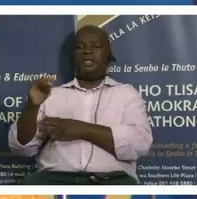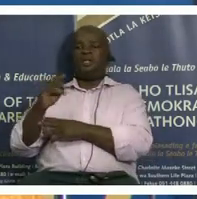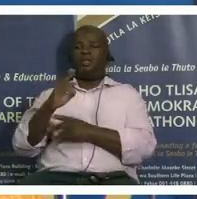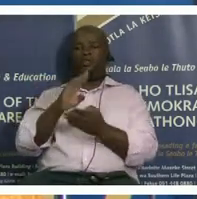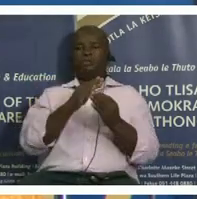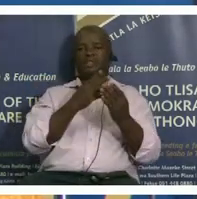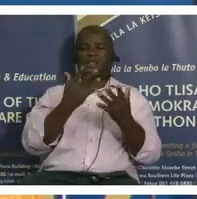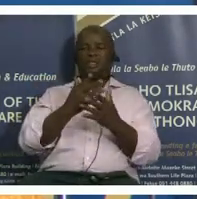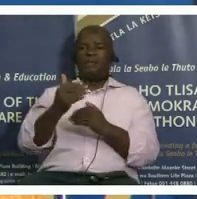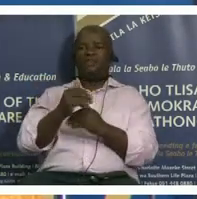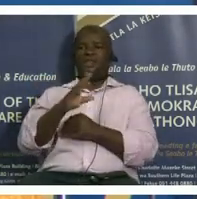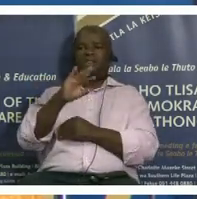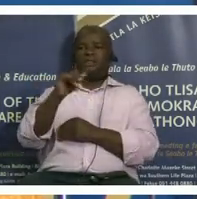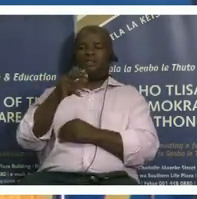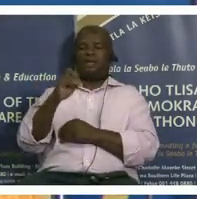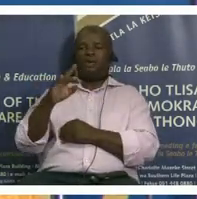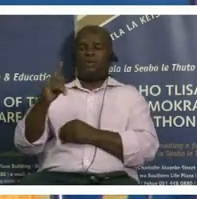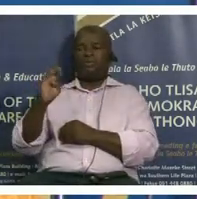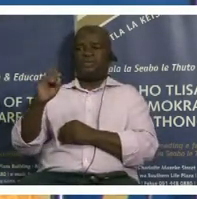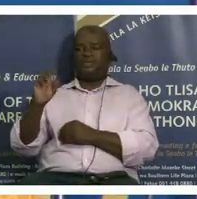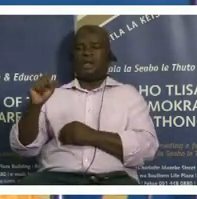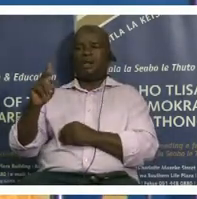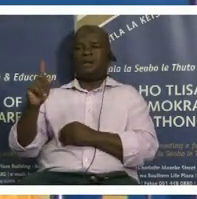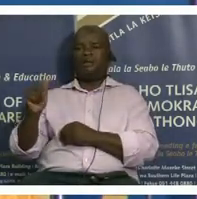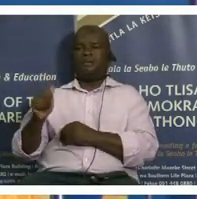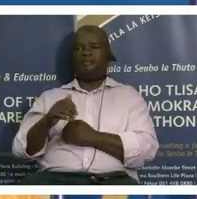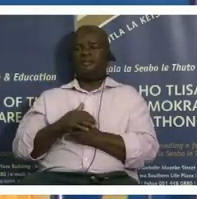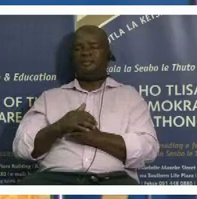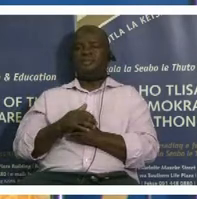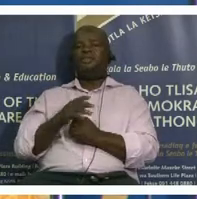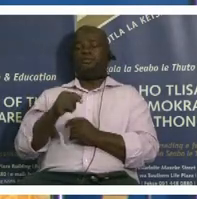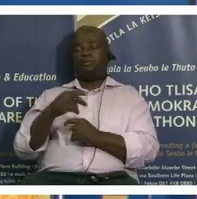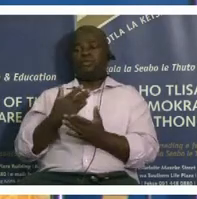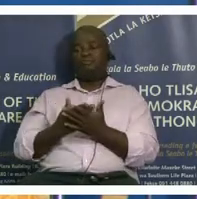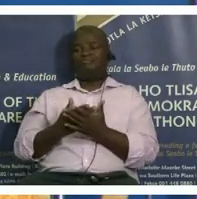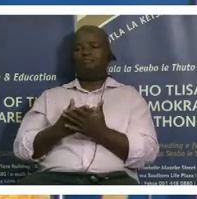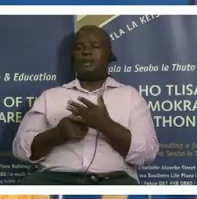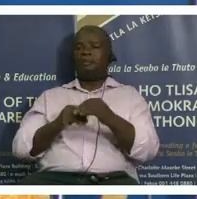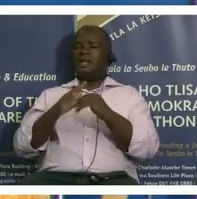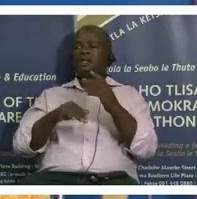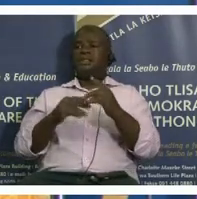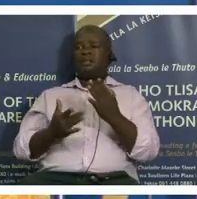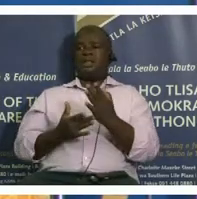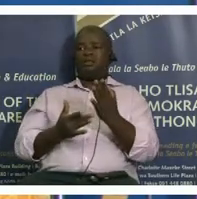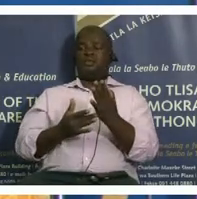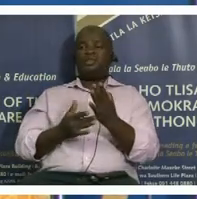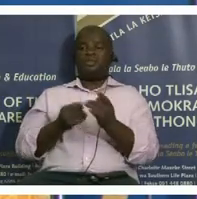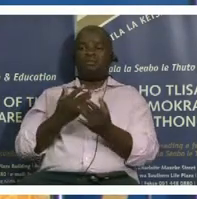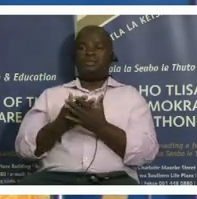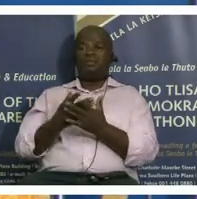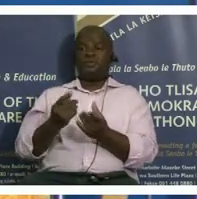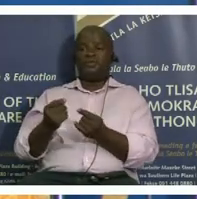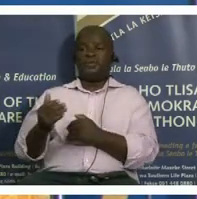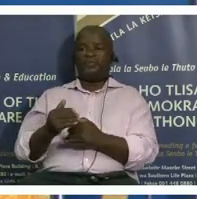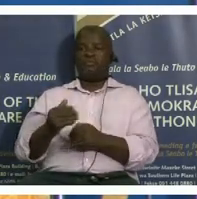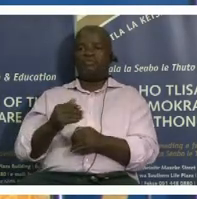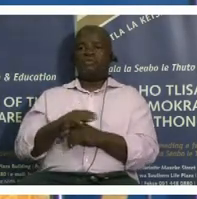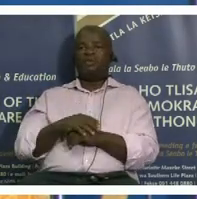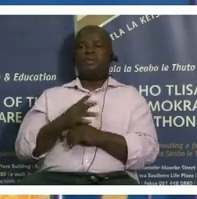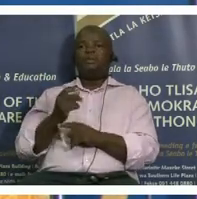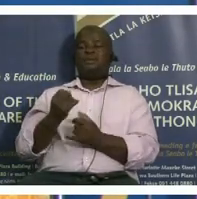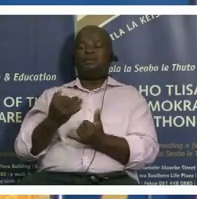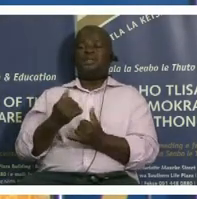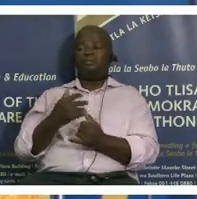Jacobstown. Embarking on alternative building technologies within our settlements that